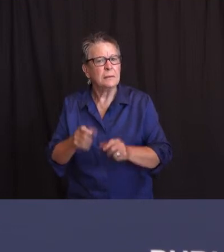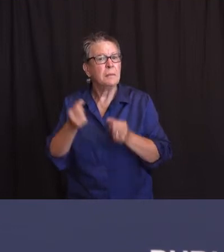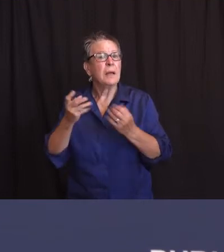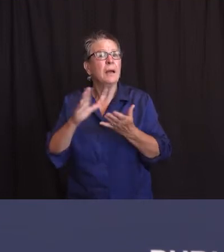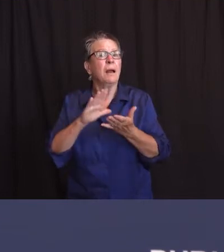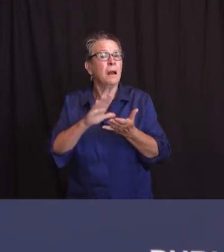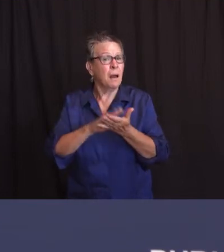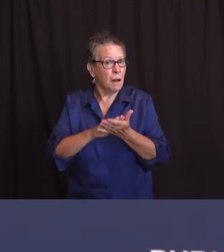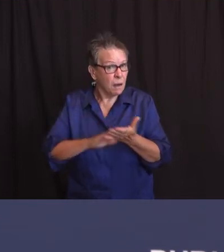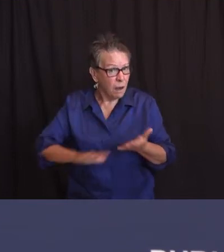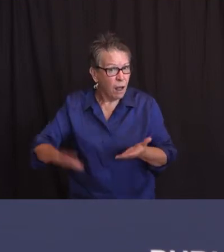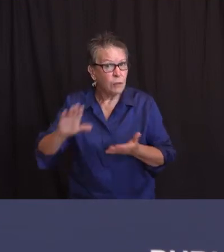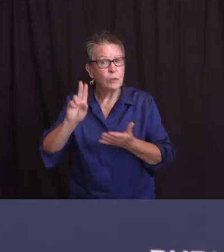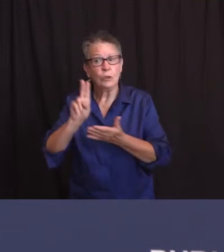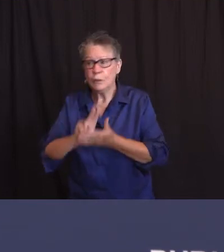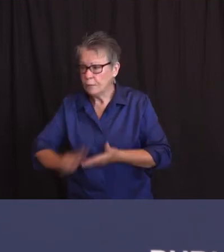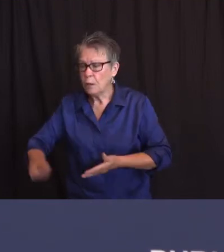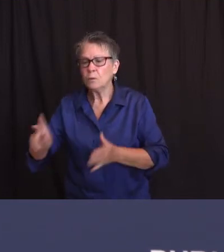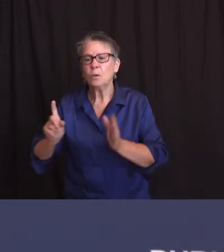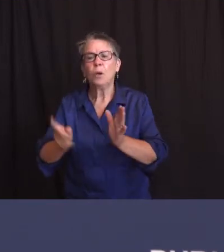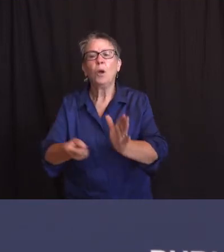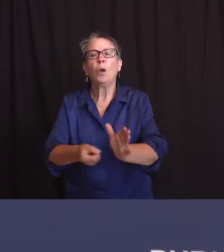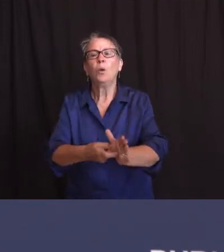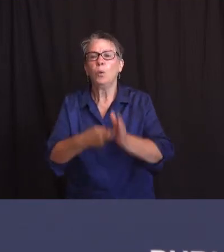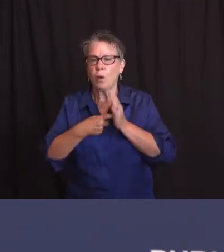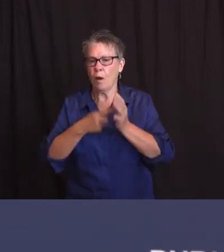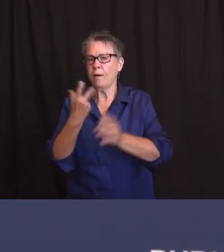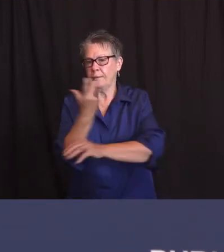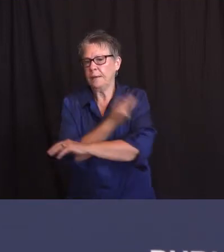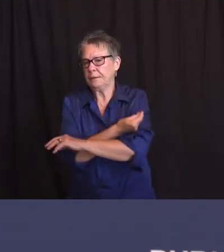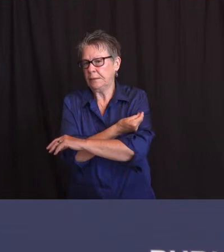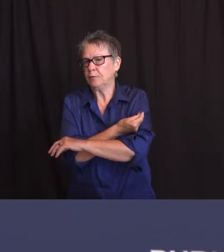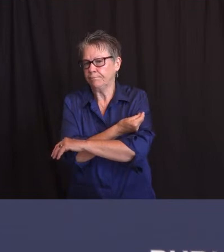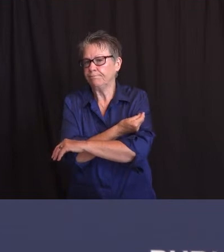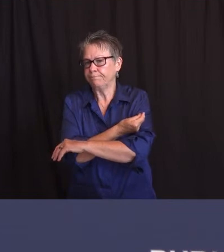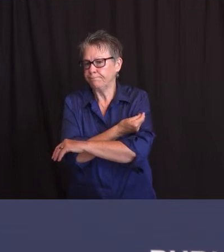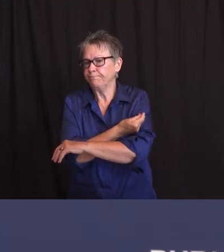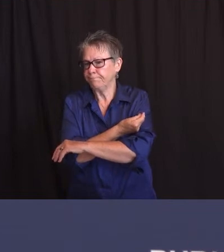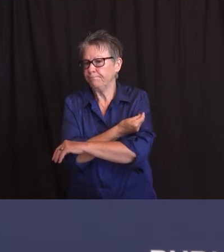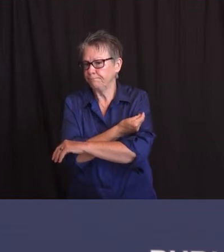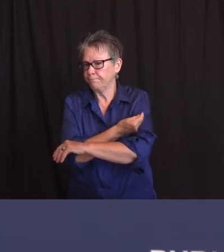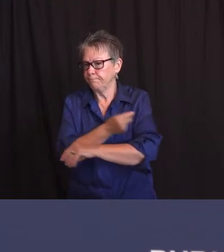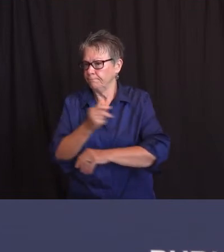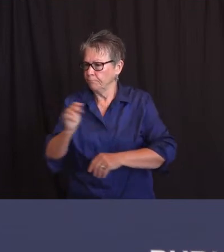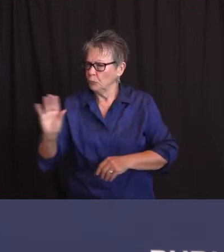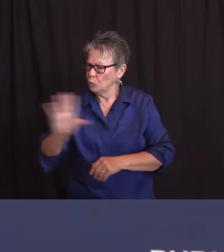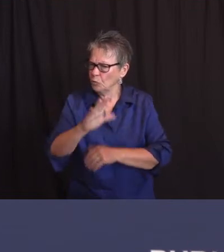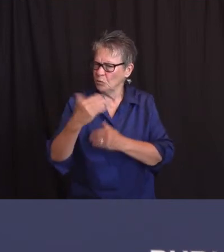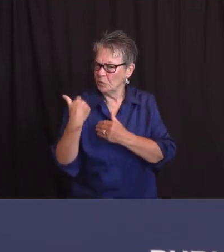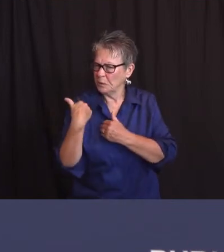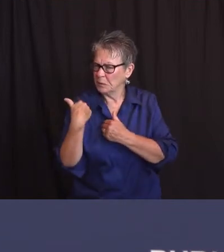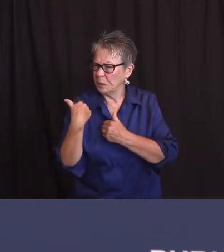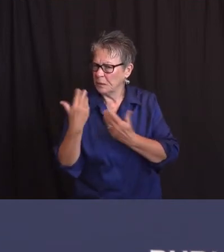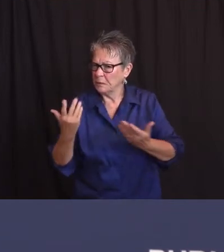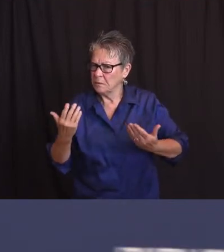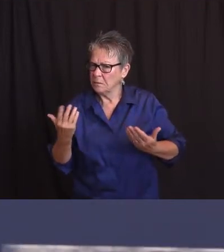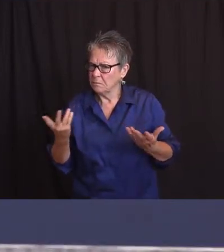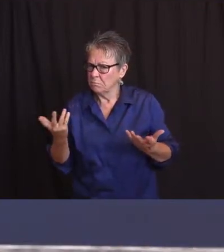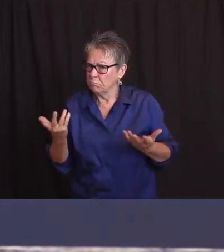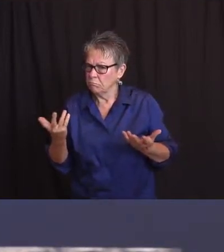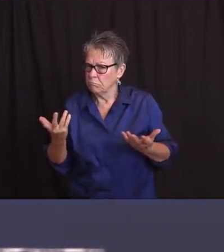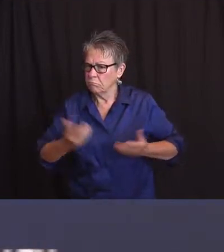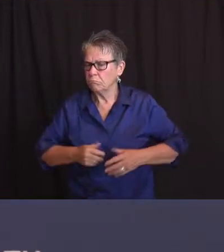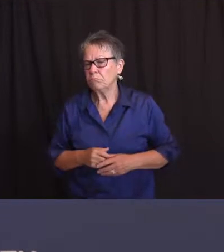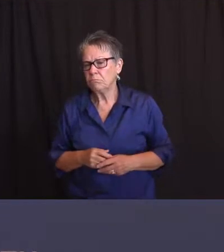just personal responsibility. We know enough about this virus at this point to be able to do that. I would also